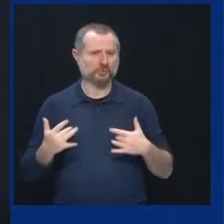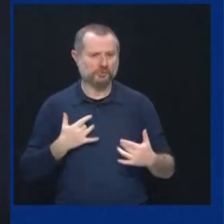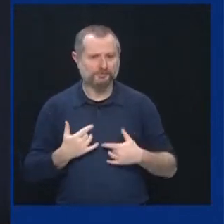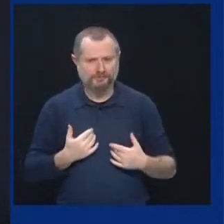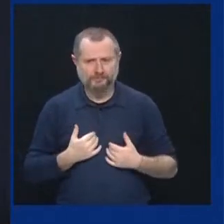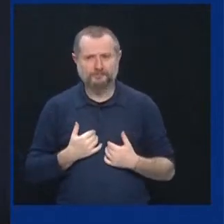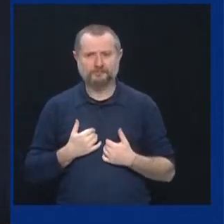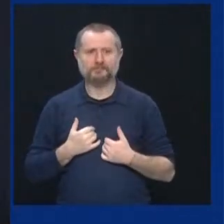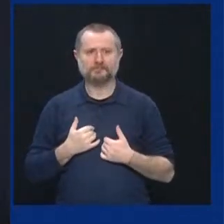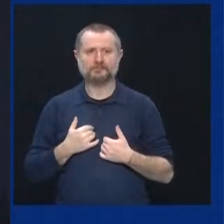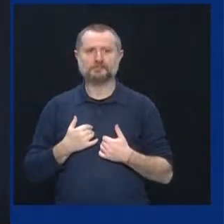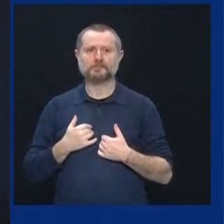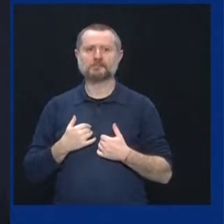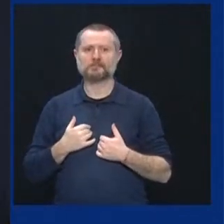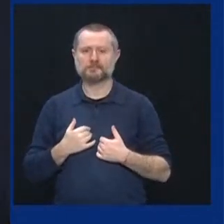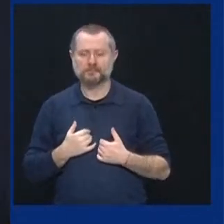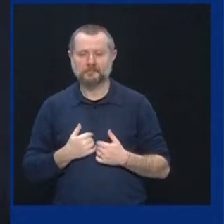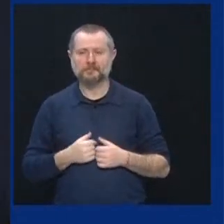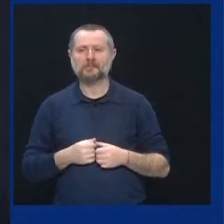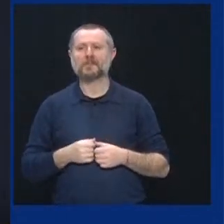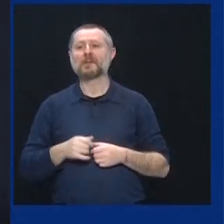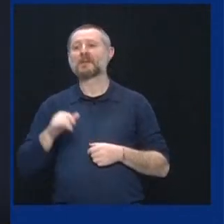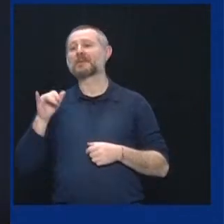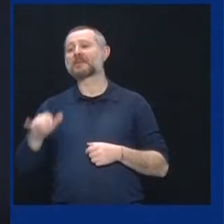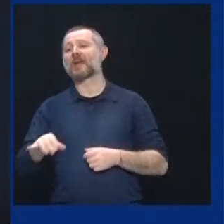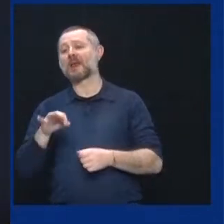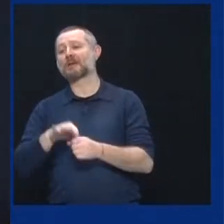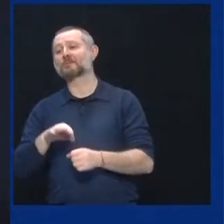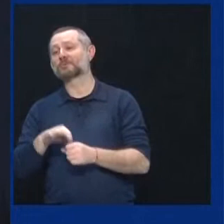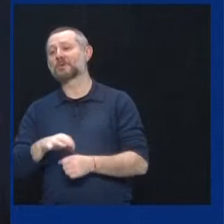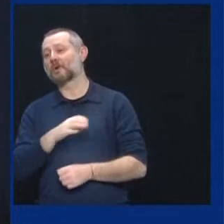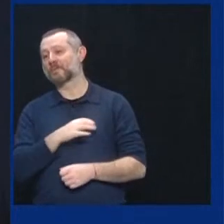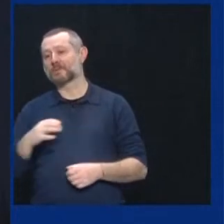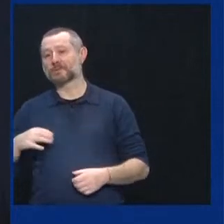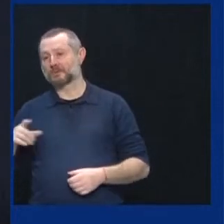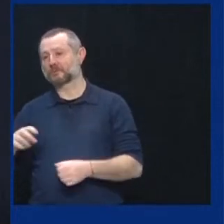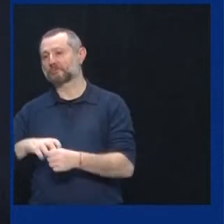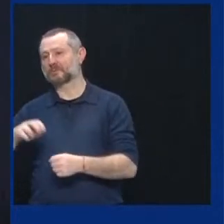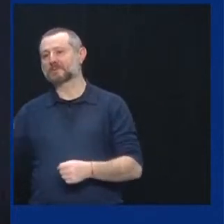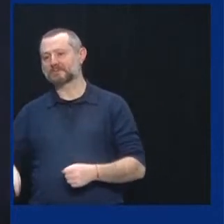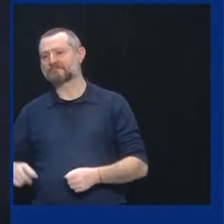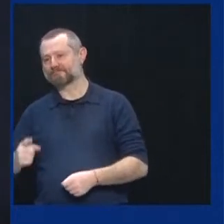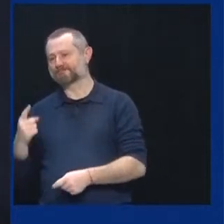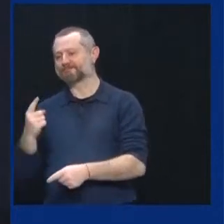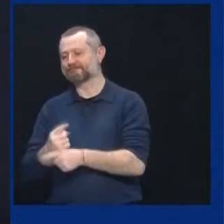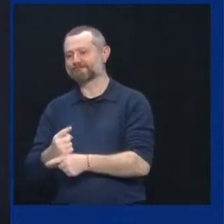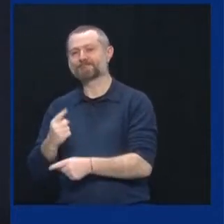And I think it's the right thing that those election commissioners resigned, frankly.